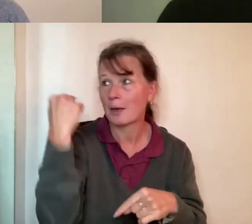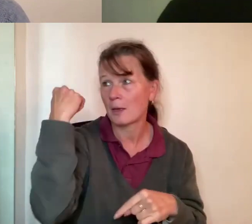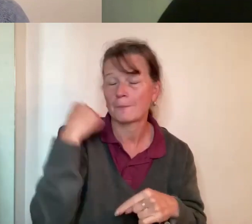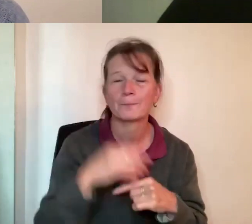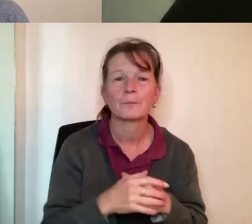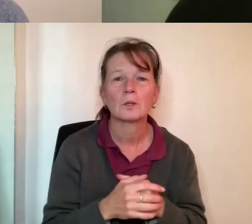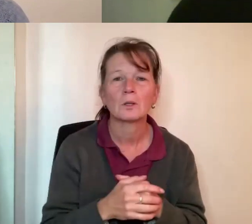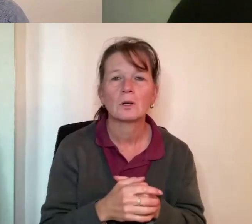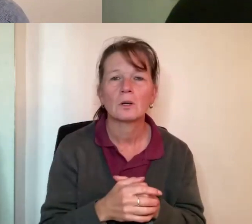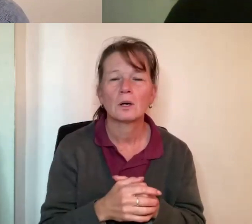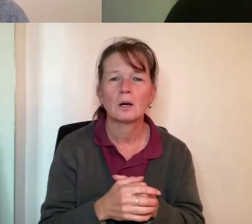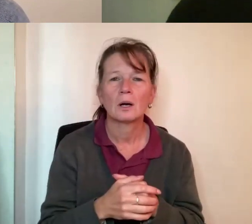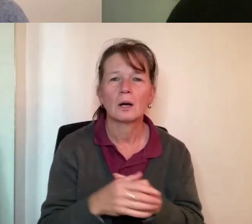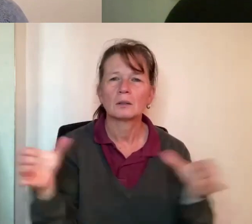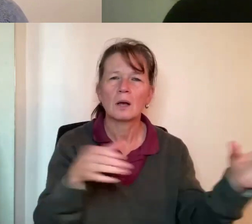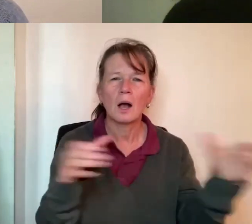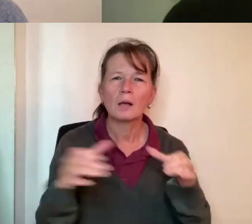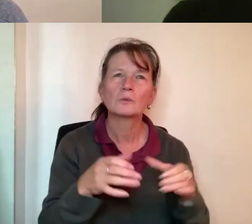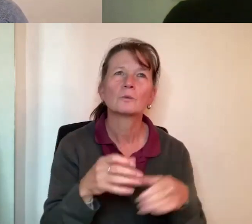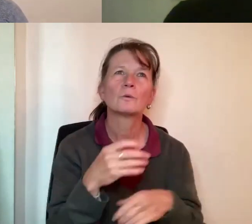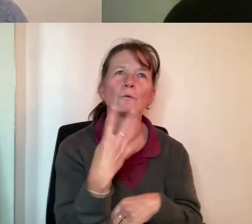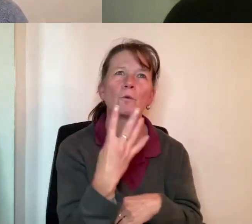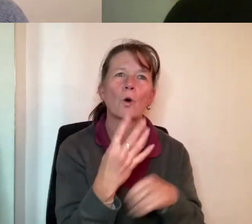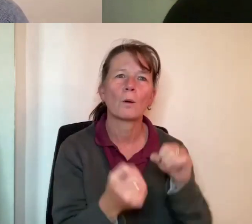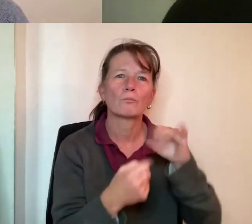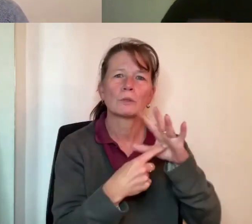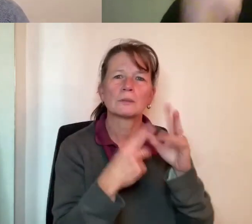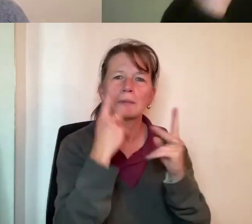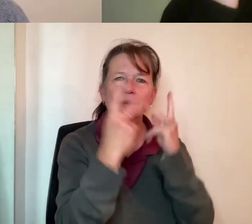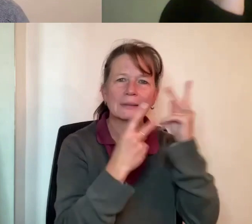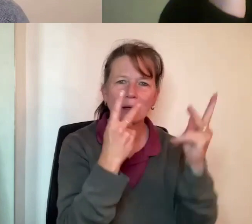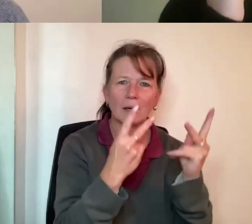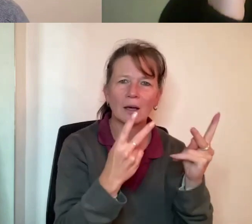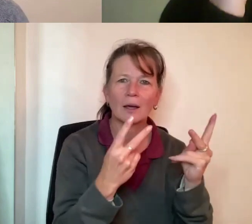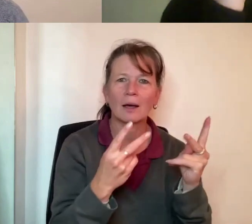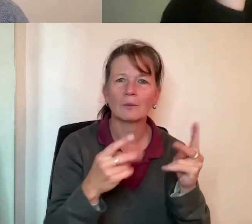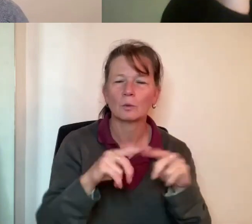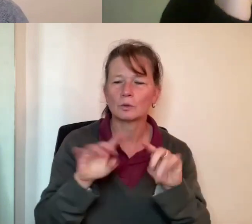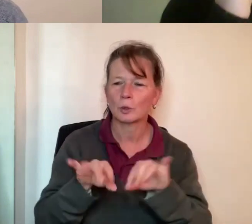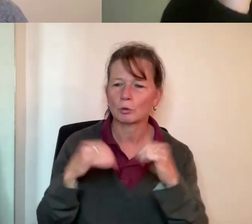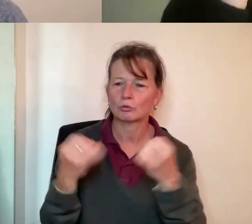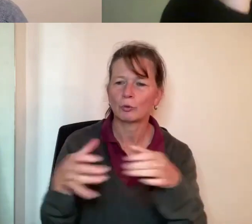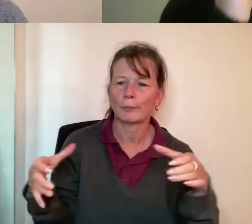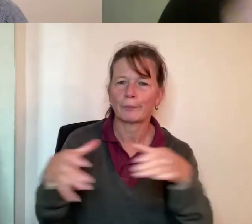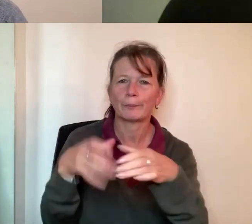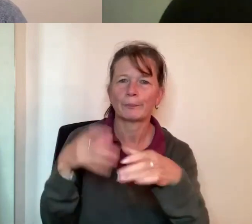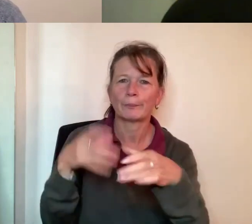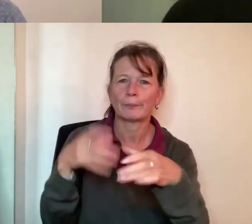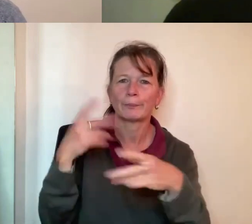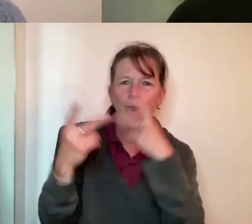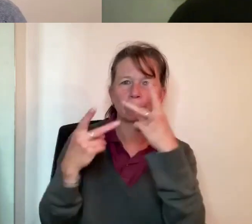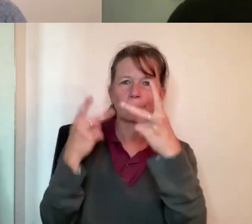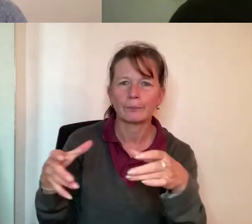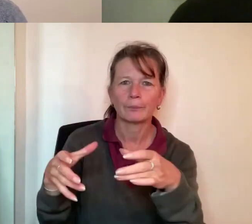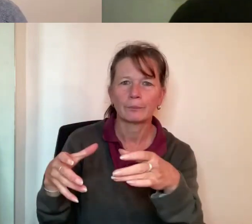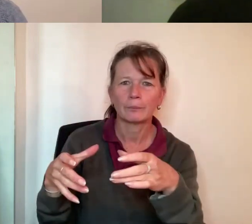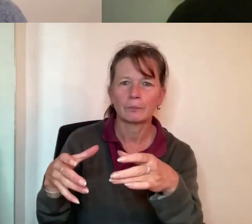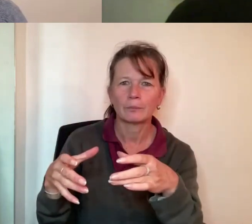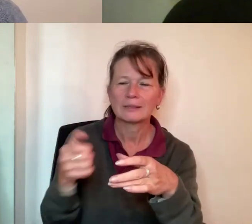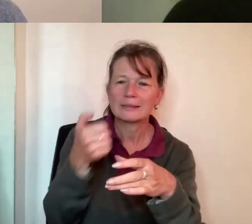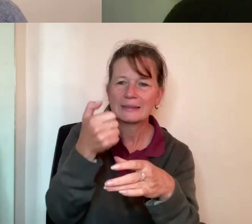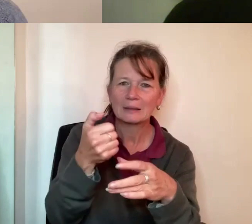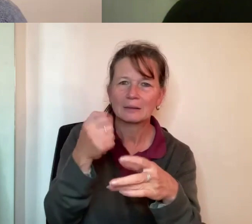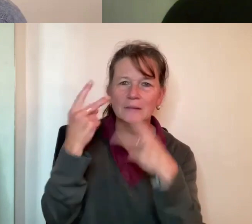And the cast, we had 4 principal singers, and then we had an ensemble group of singers, of 6